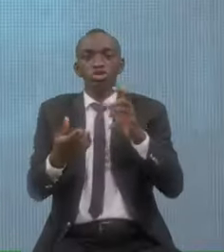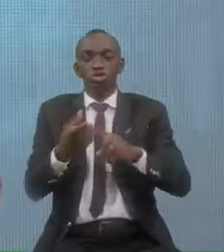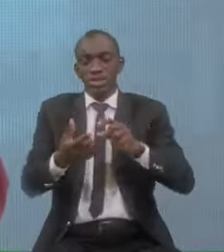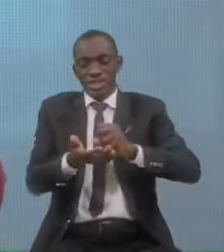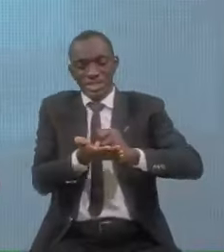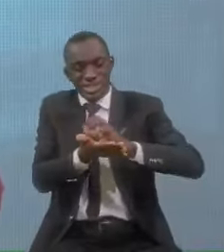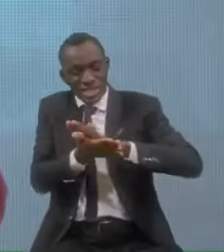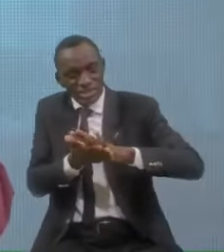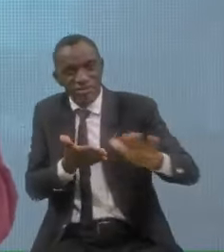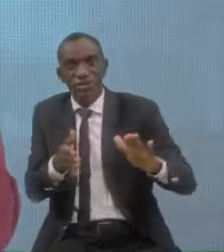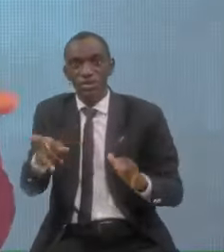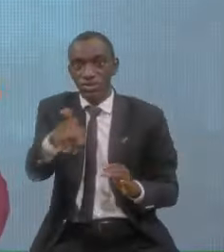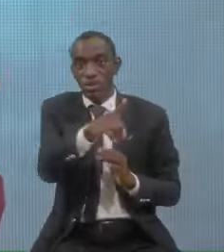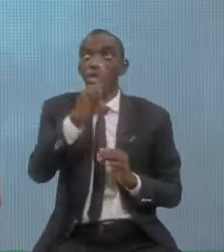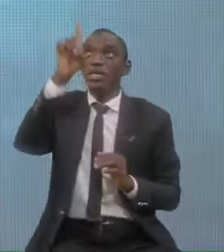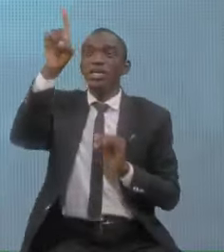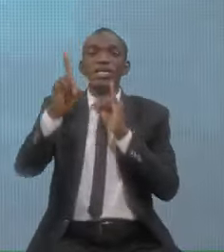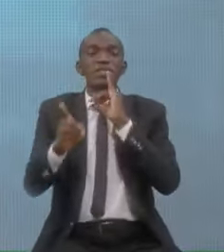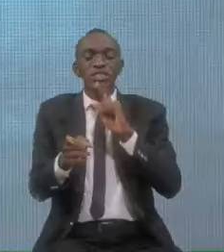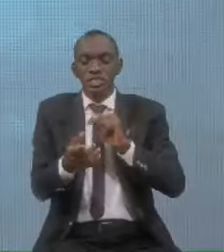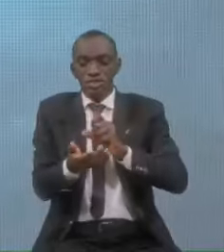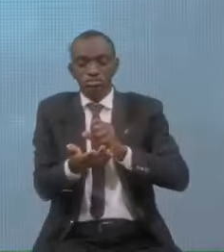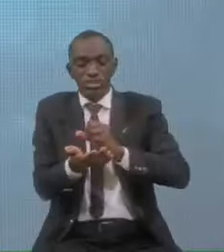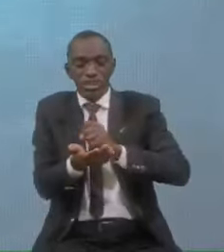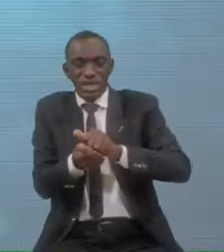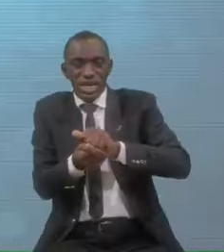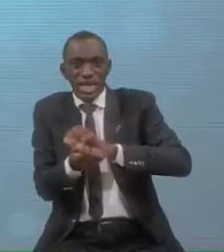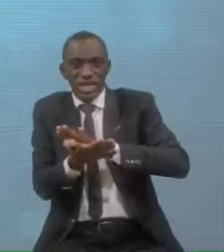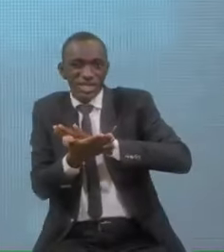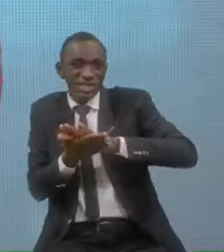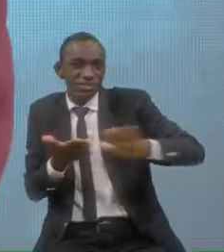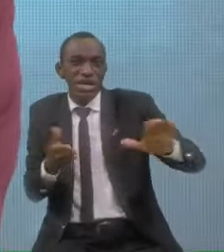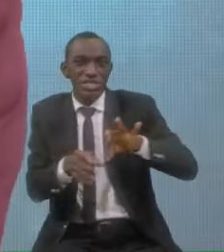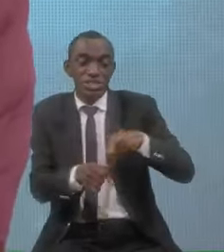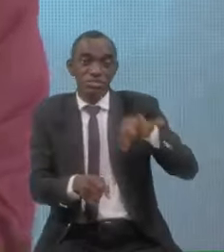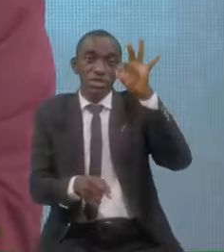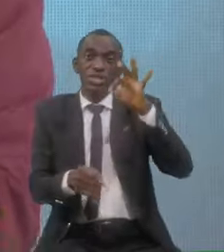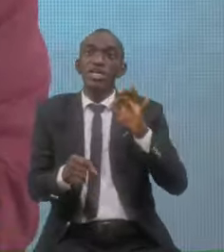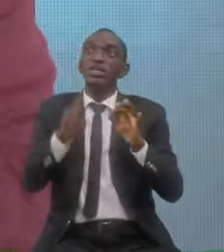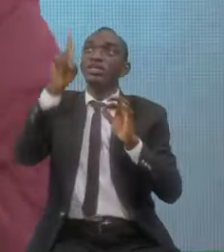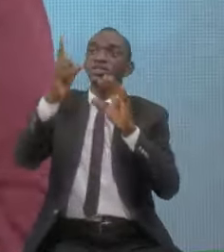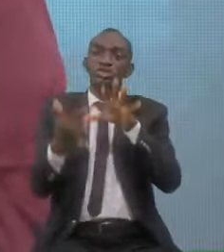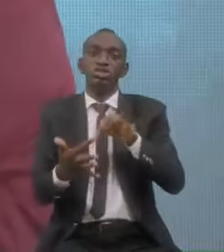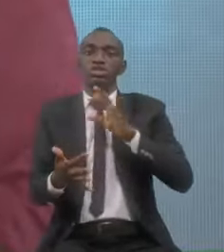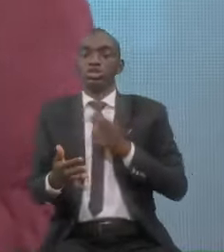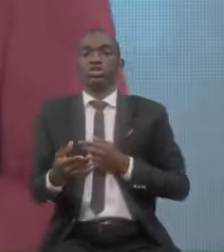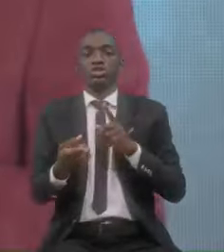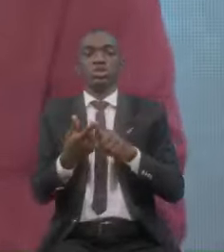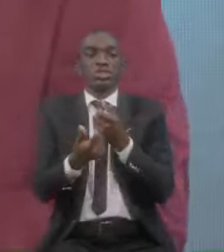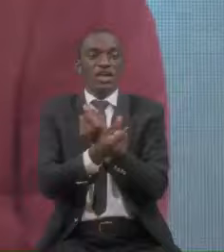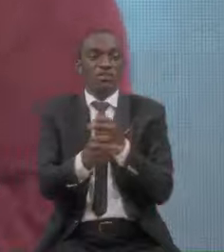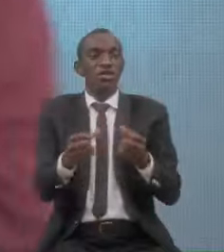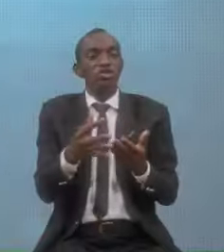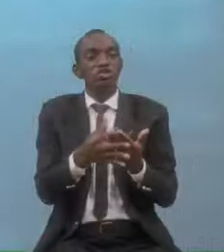says he's chosen us unto salvation through sanctification of the Spirit and